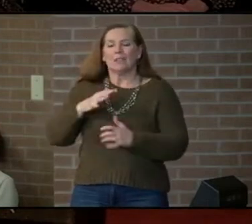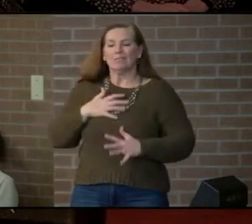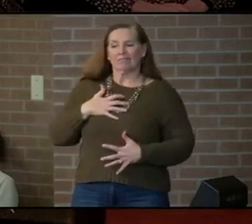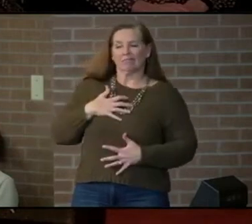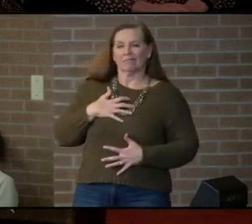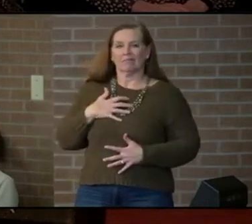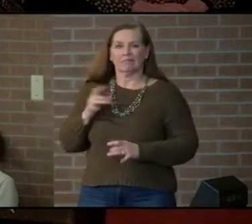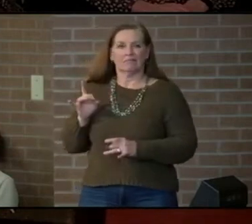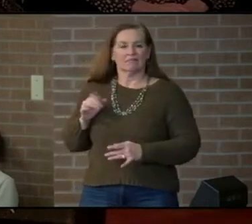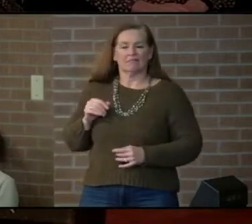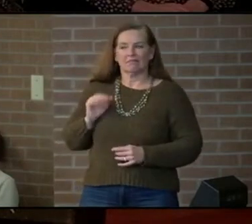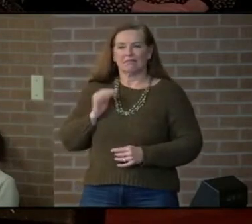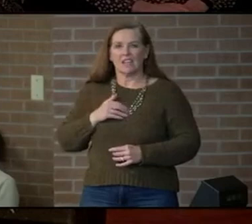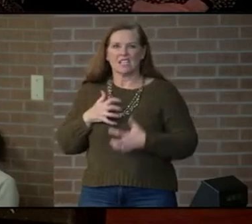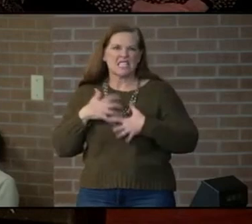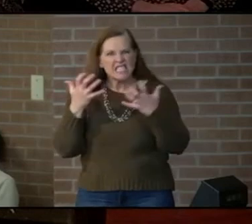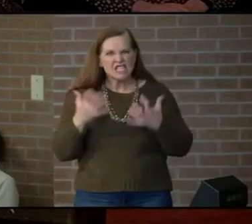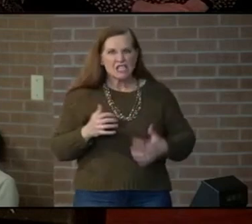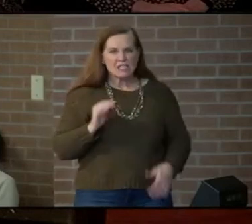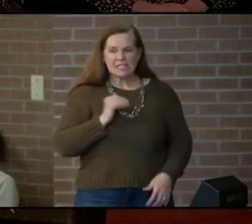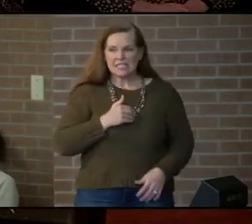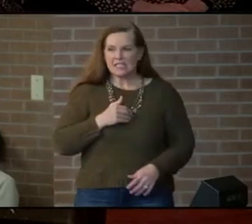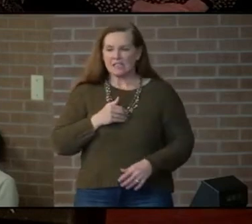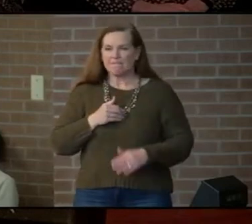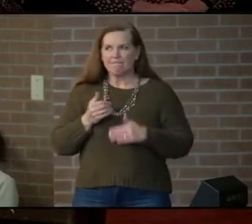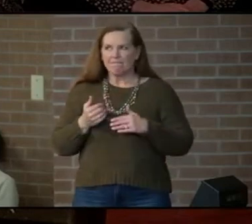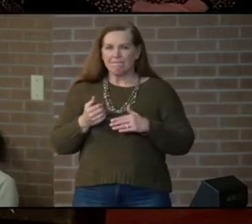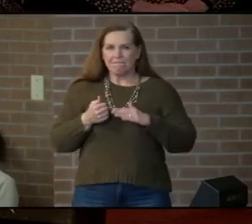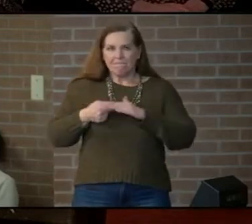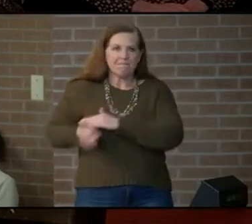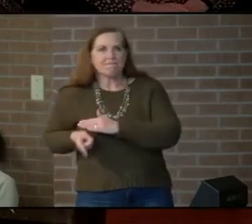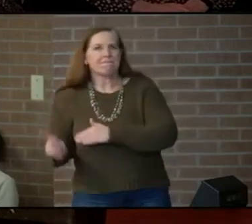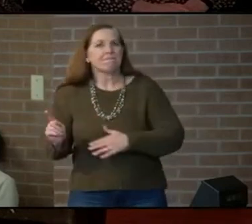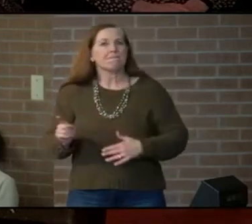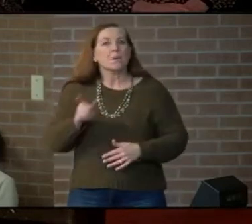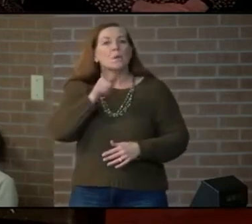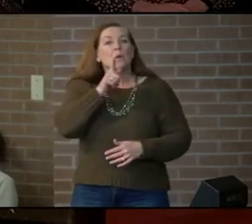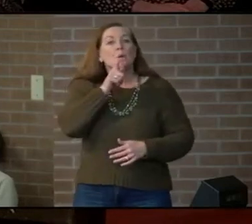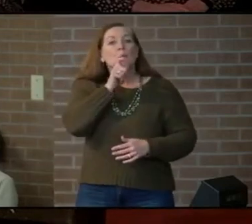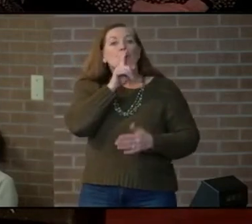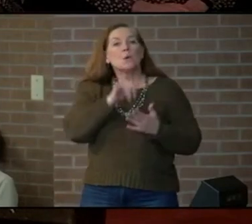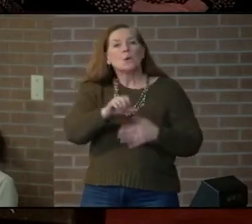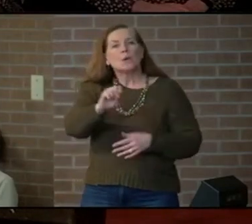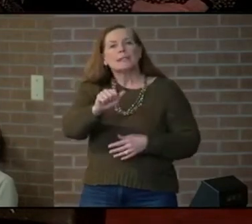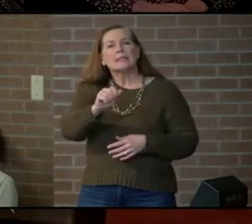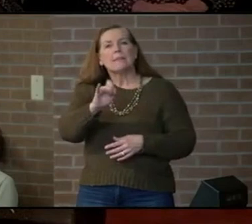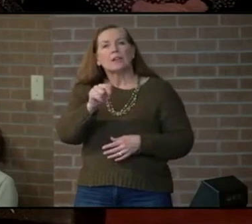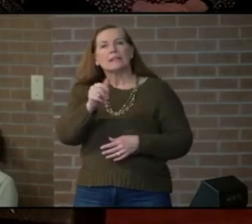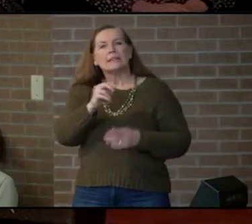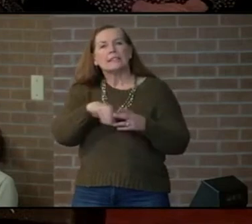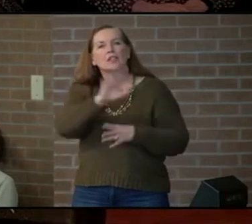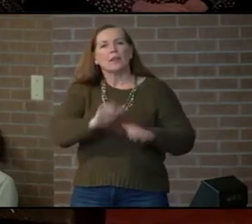anger, and our callousness. Who is the Samaritan in your life that Jesus is calling you